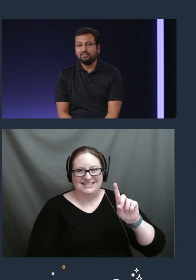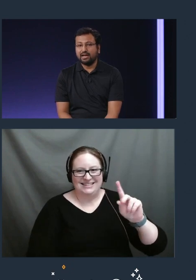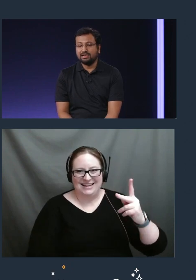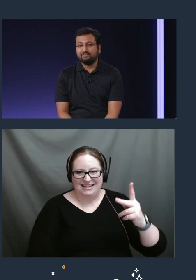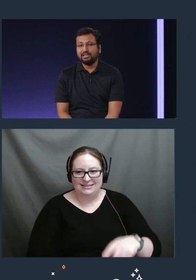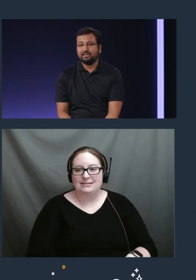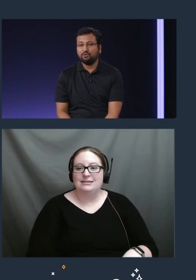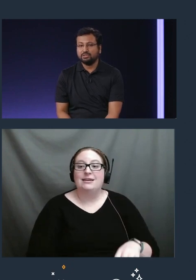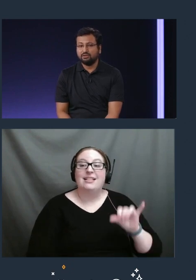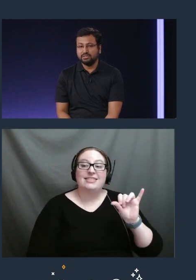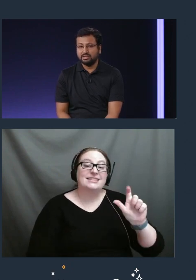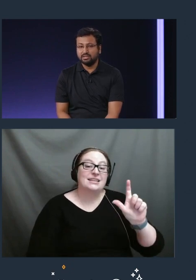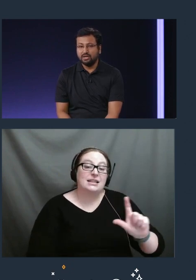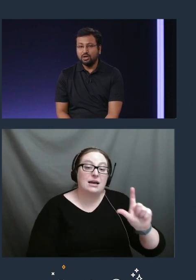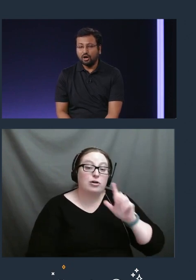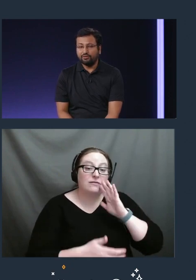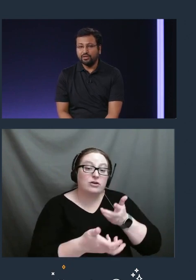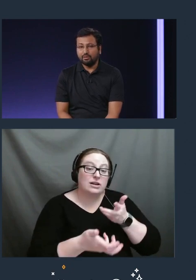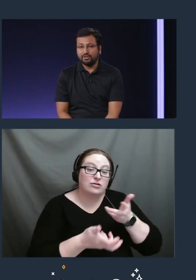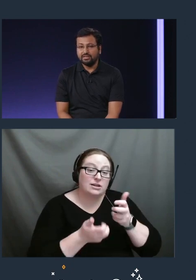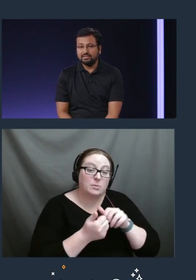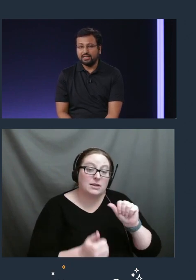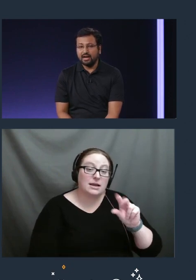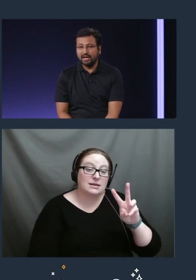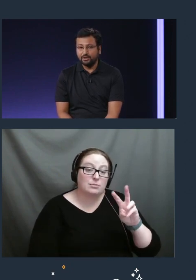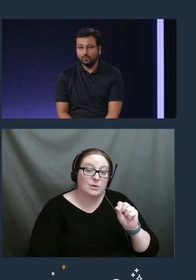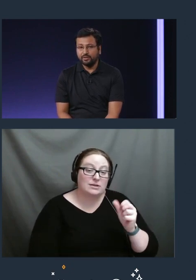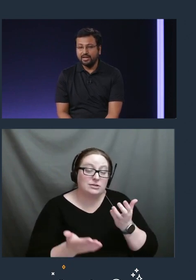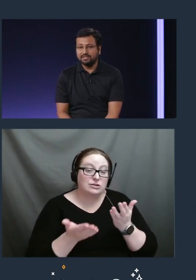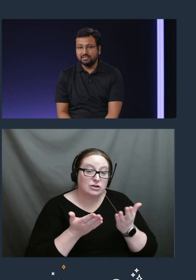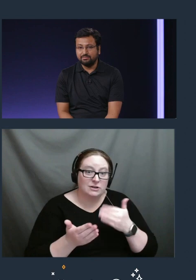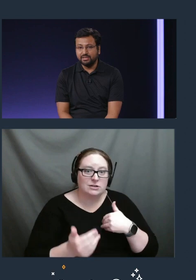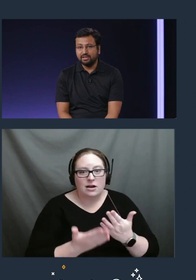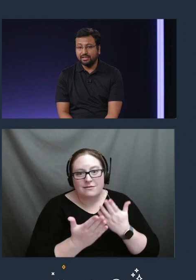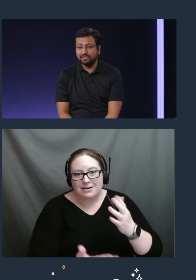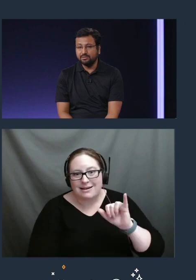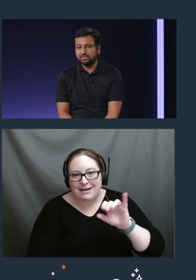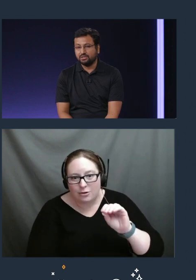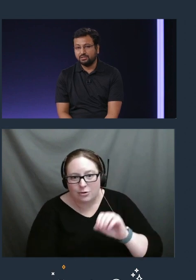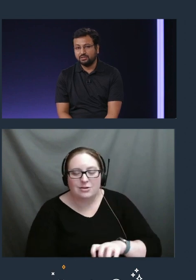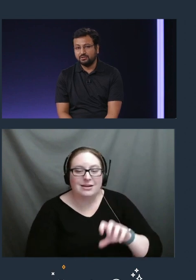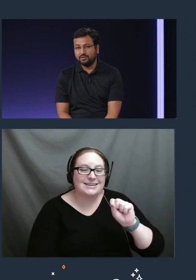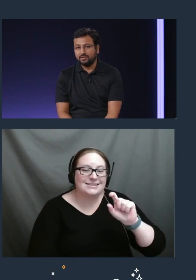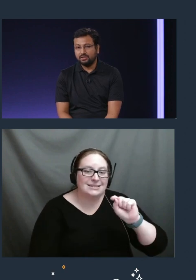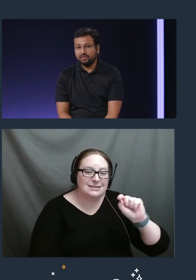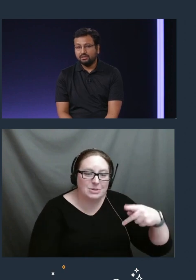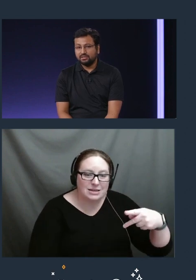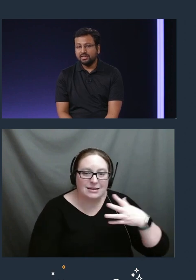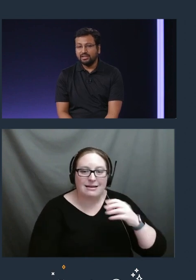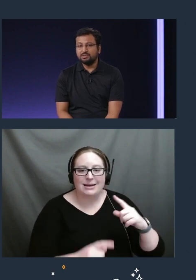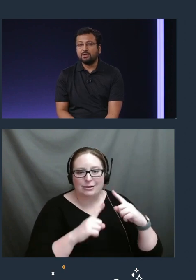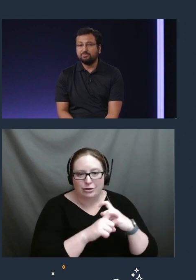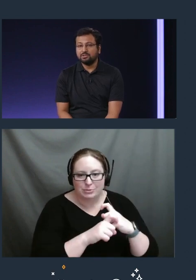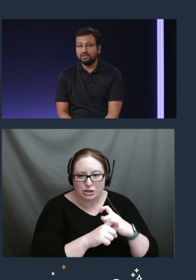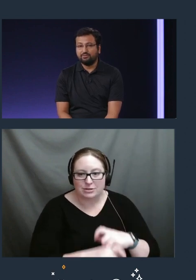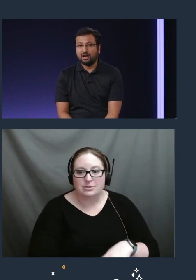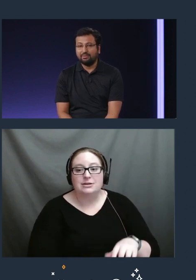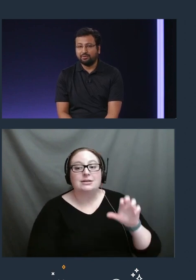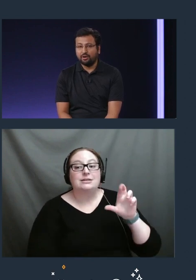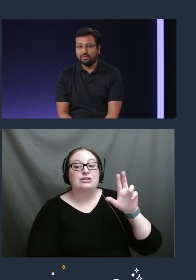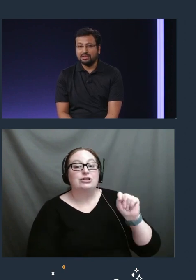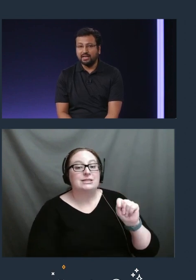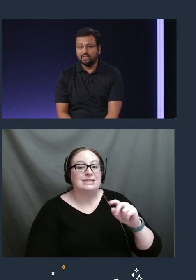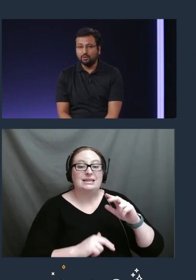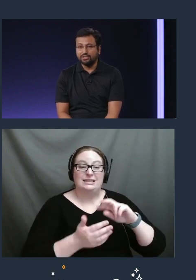for interacting with AWS services, offering components like I/O, HTTP, and encryption. The CRT is purpose-built for